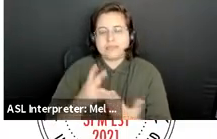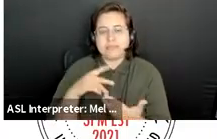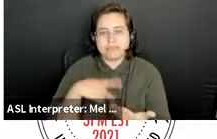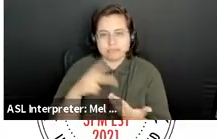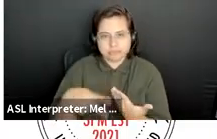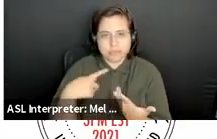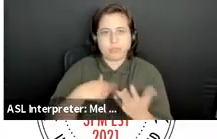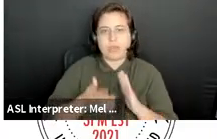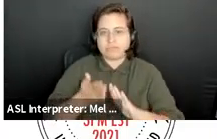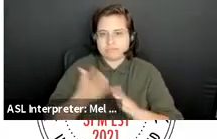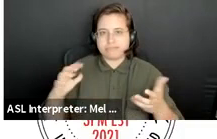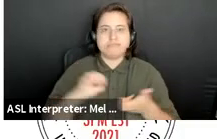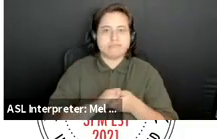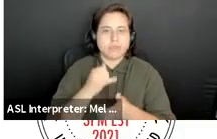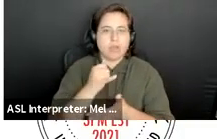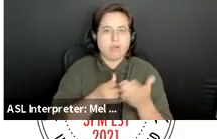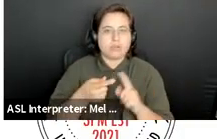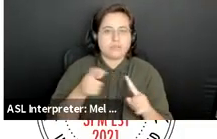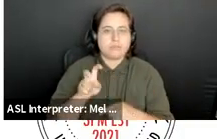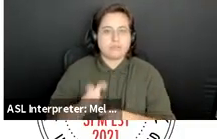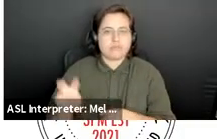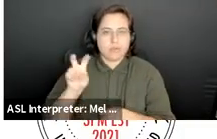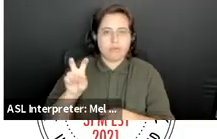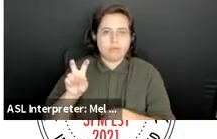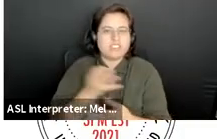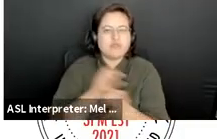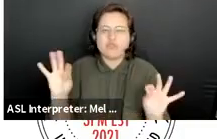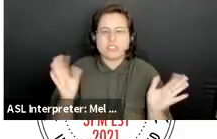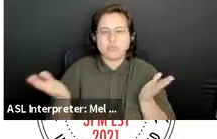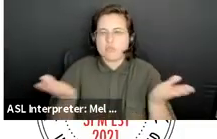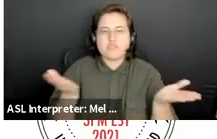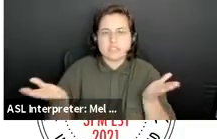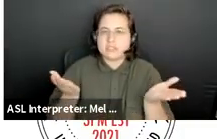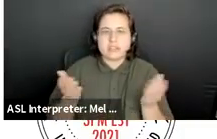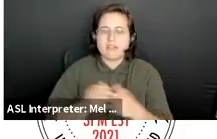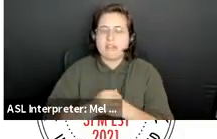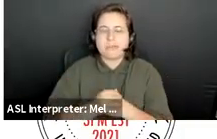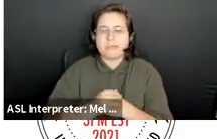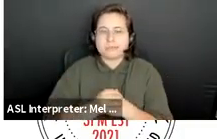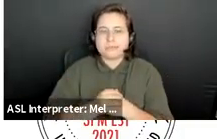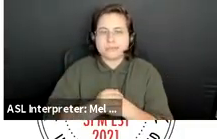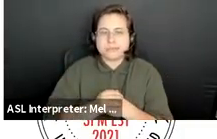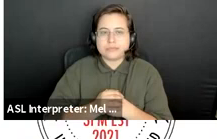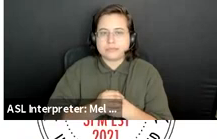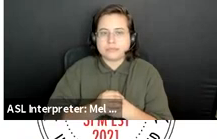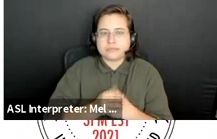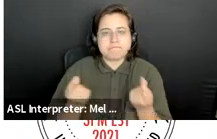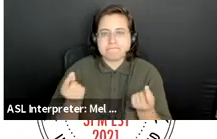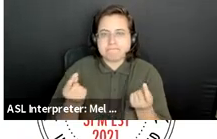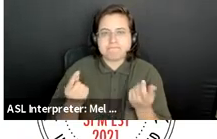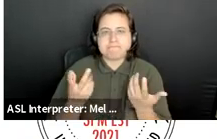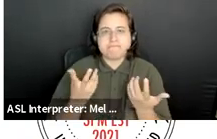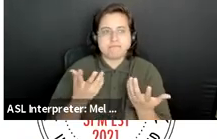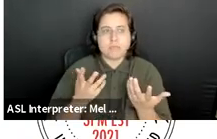dovetail with Artists from Abroad. It's a free service where you can reach